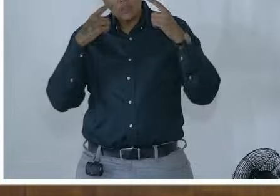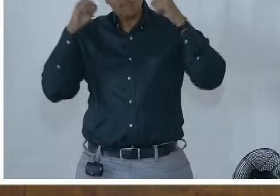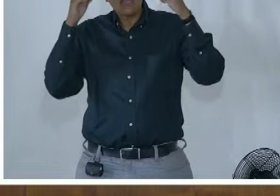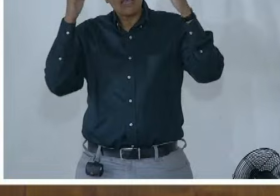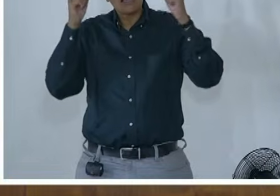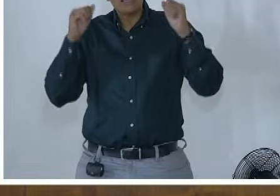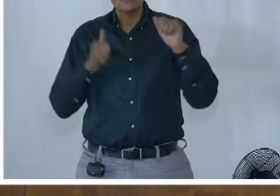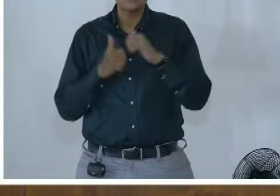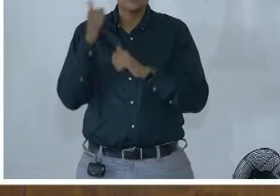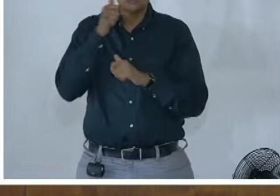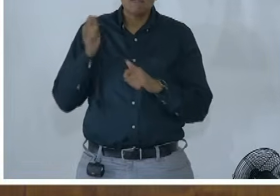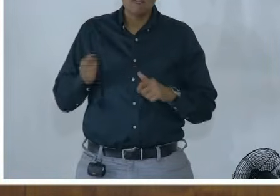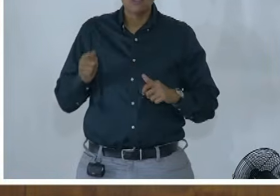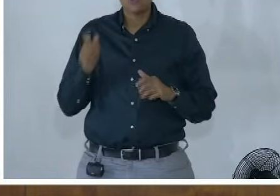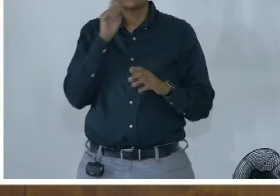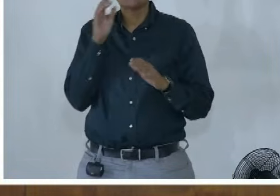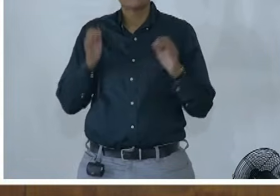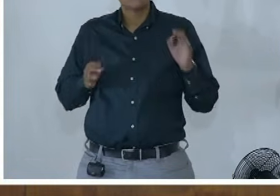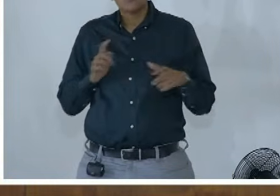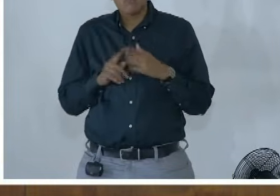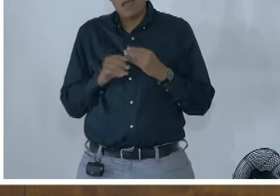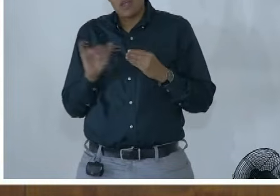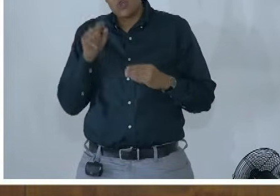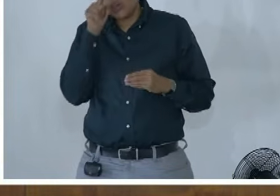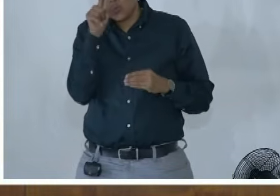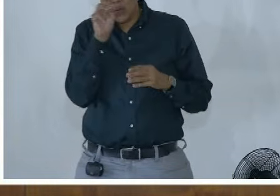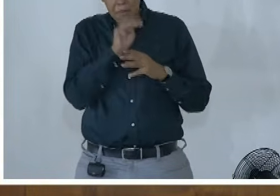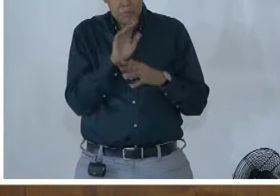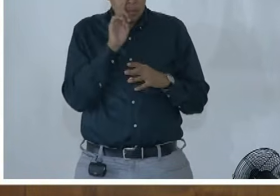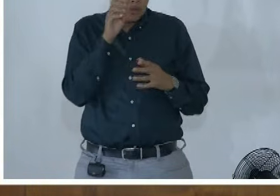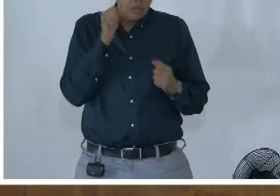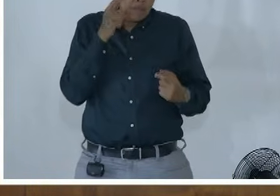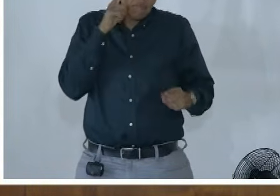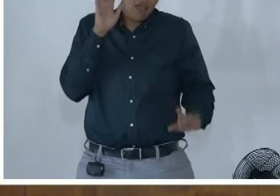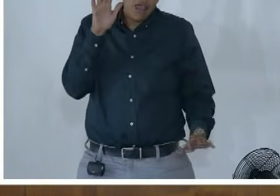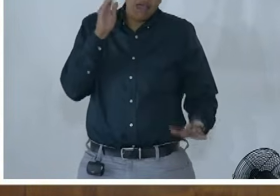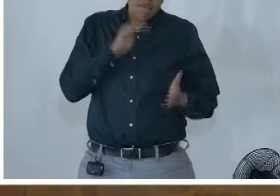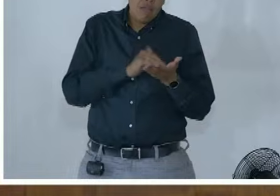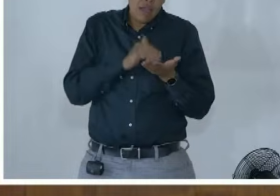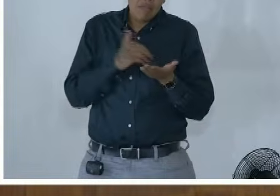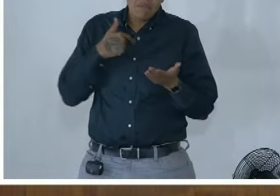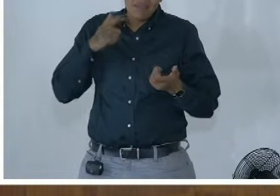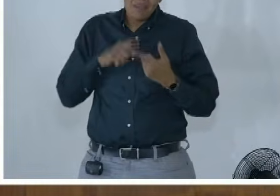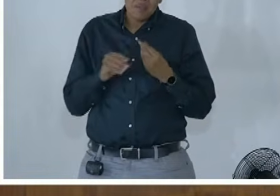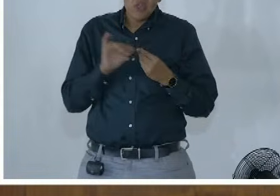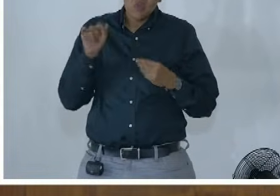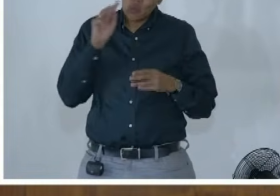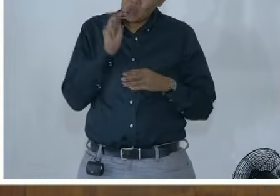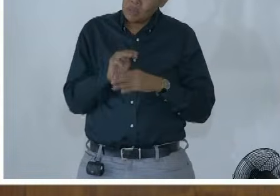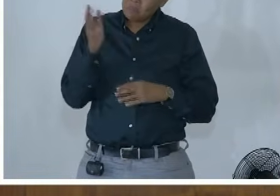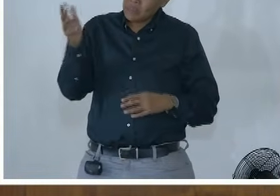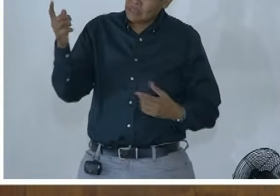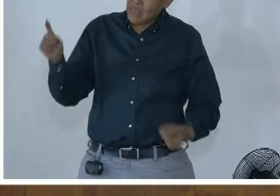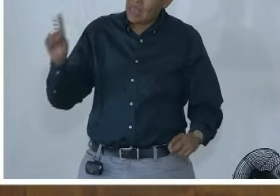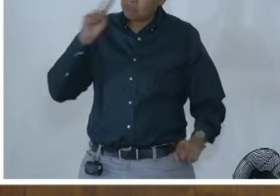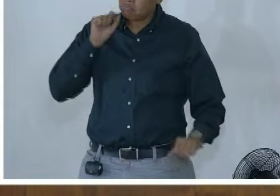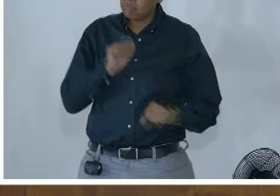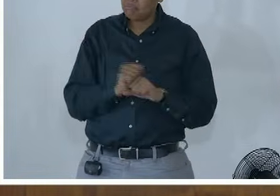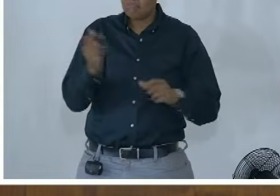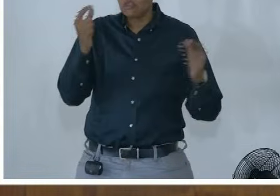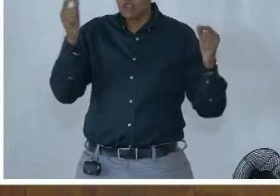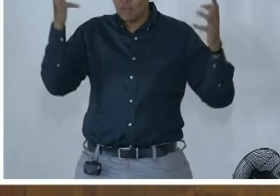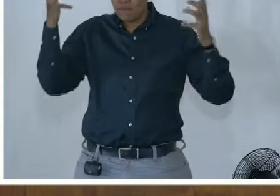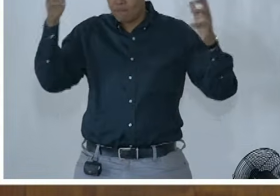Chief Justice, the courts, and indeed you as Minister, forgive me, and indeed the Minister has actually